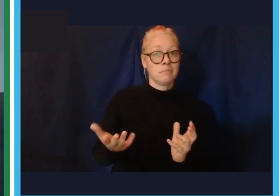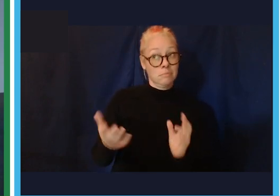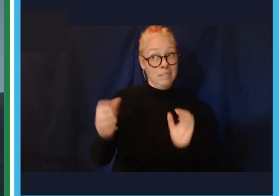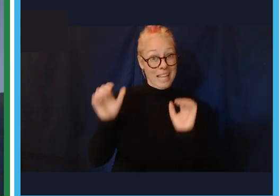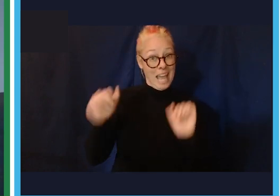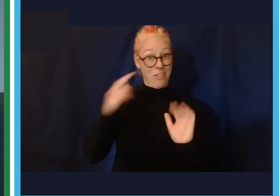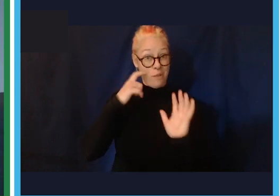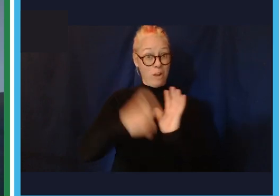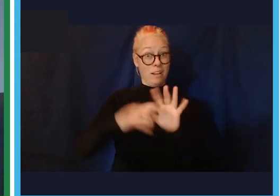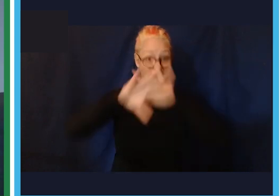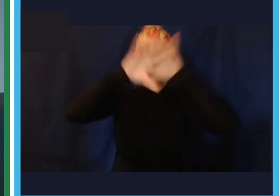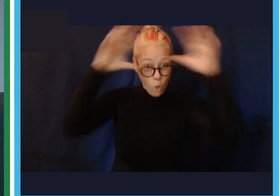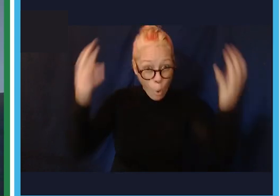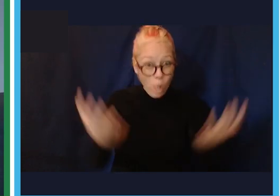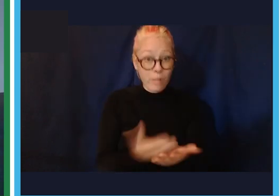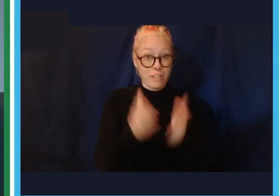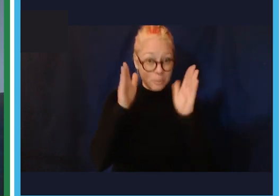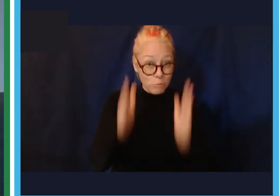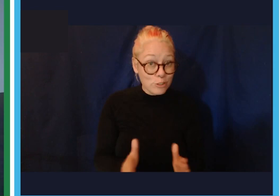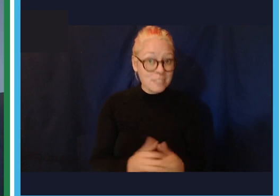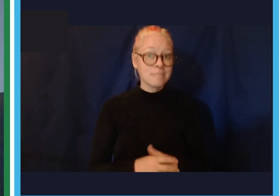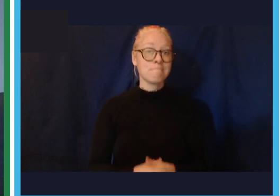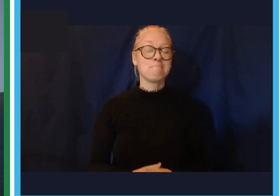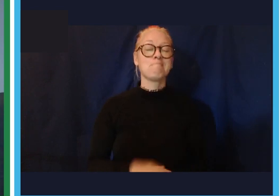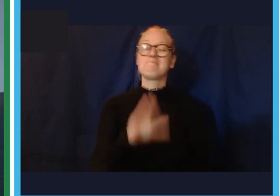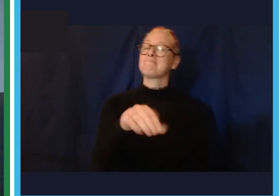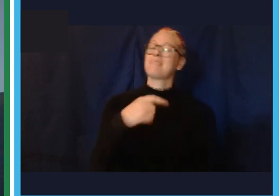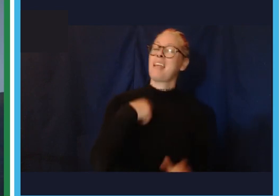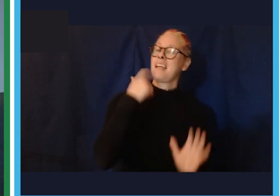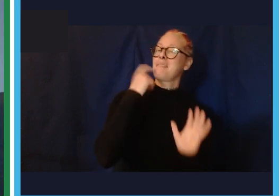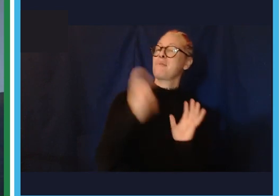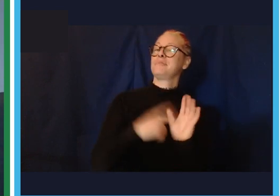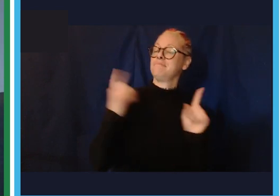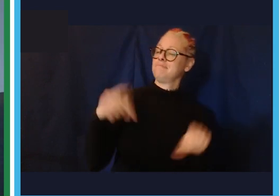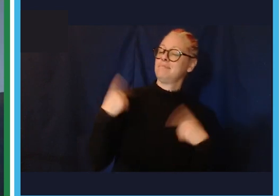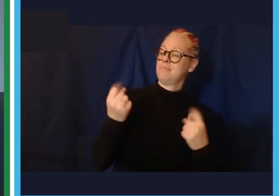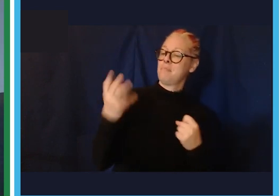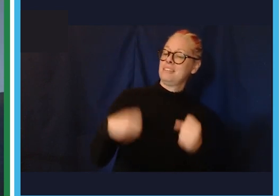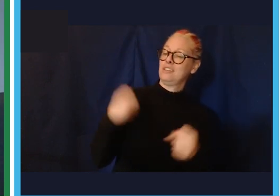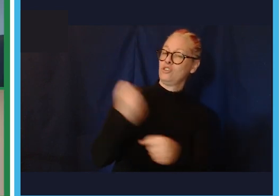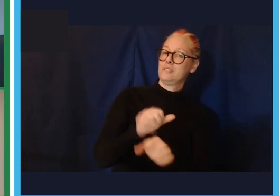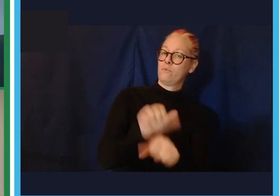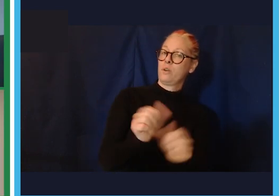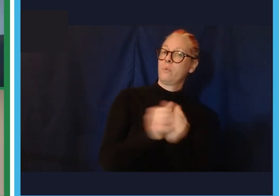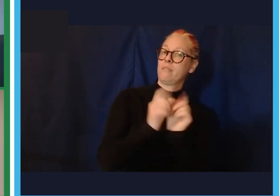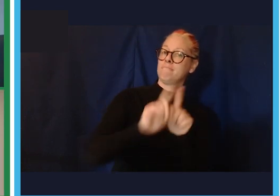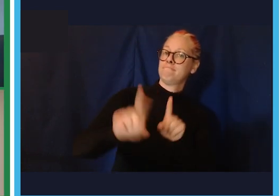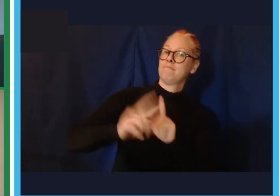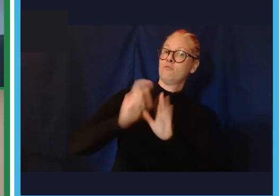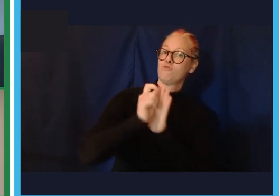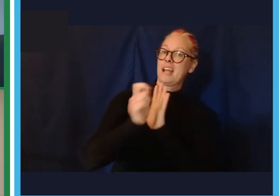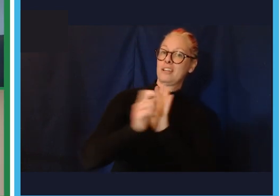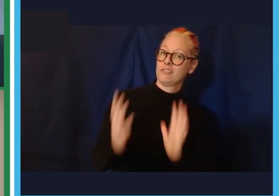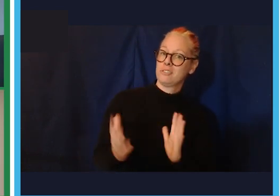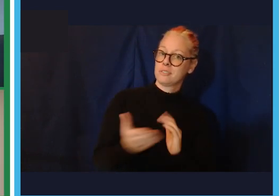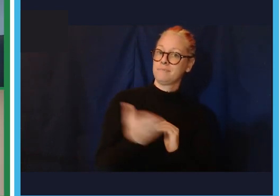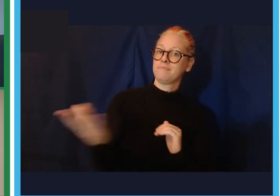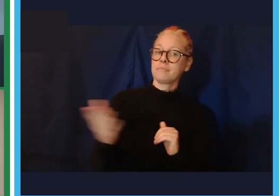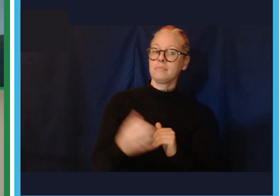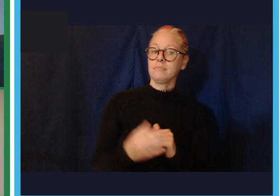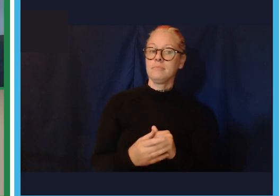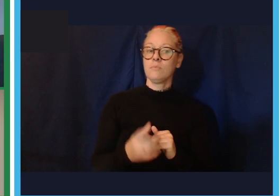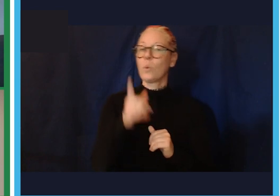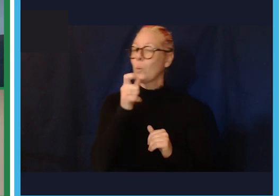really comfortable in their own skin makes it the hardest for me to represent them. Okay.